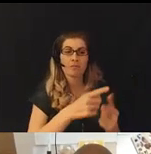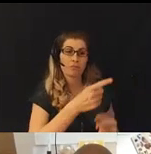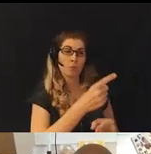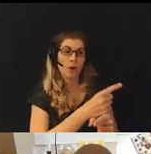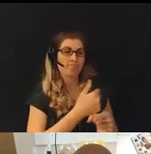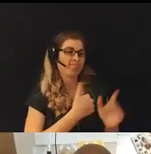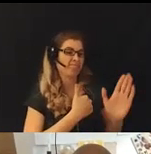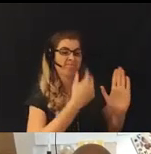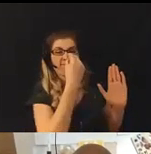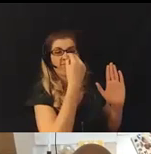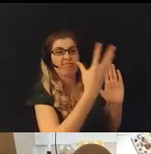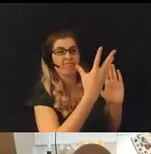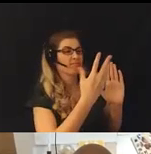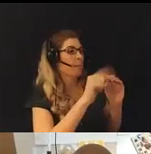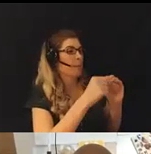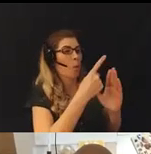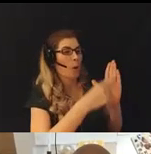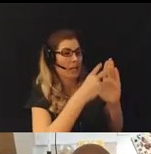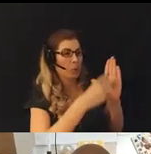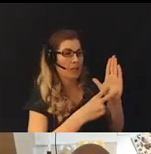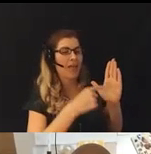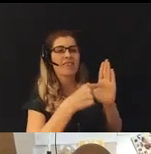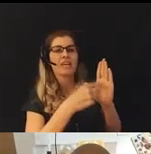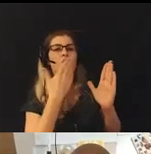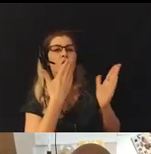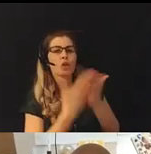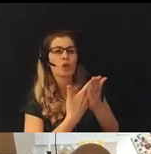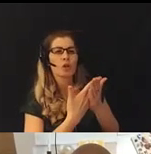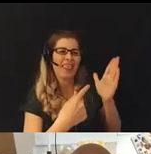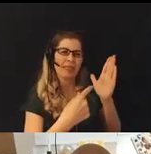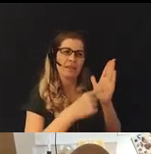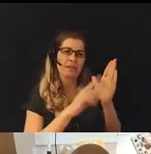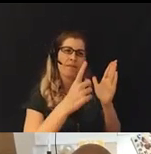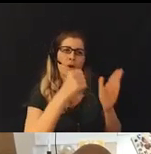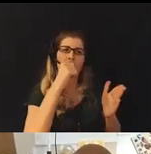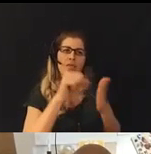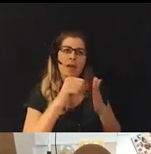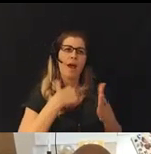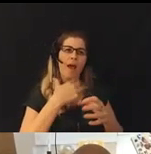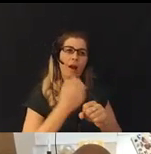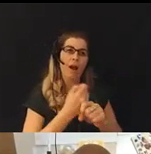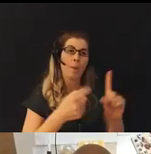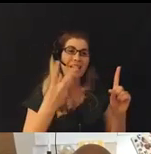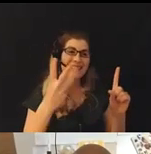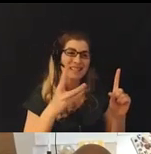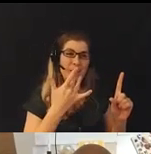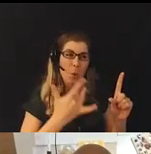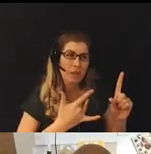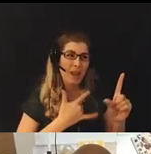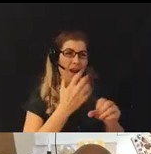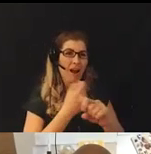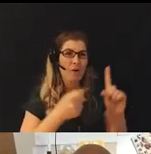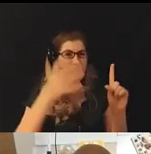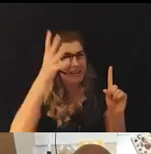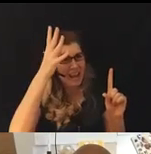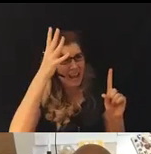about any of that. This is a good painting to me because this is the first letter I got on my 16th birthday from my dad from jail, right?